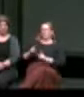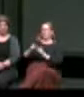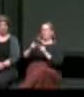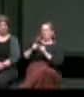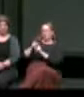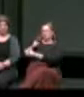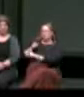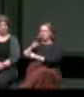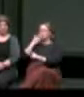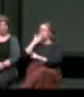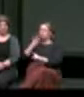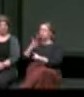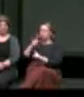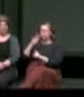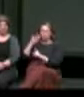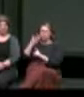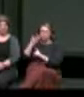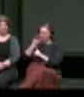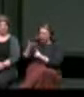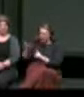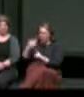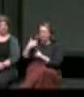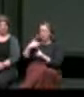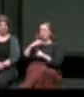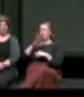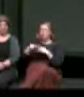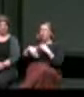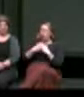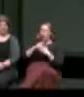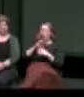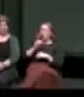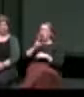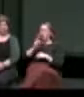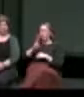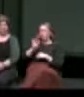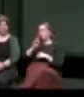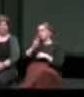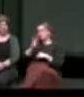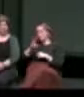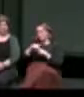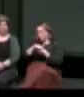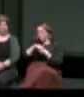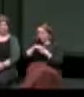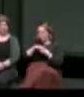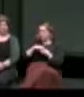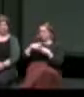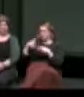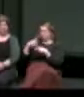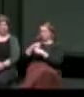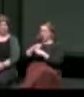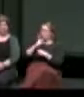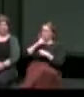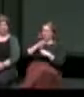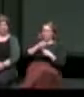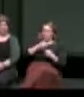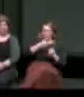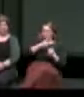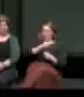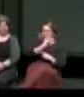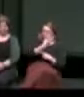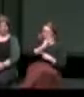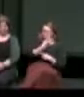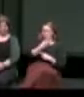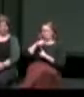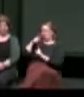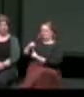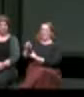we're consolidating all our overflow locations. So we're removing 4 overflow locations, and this will just act